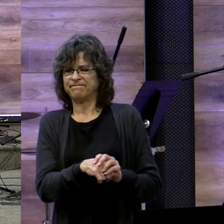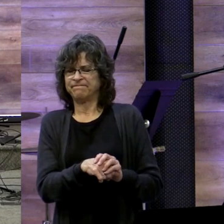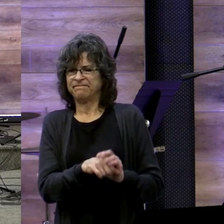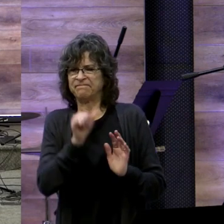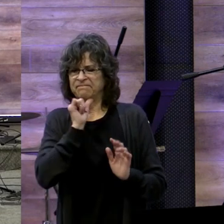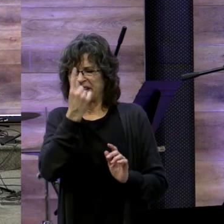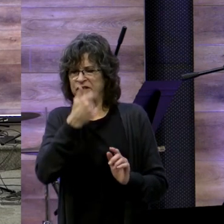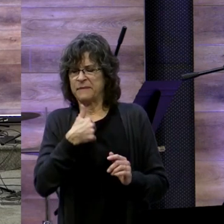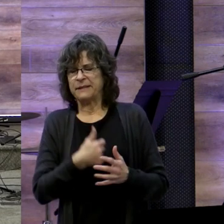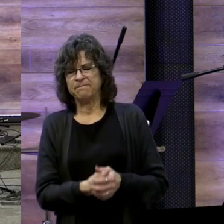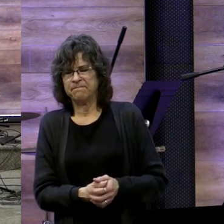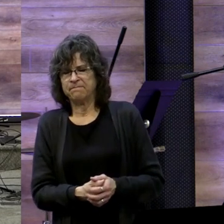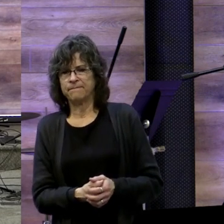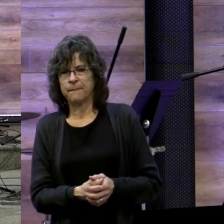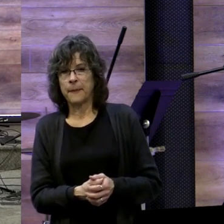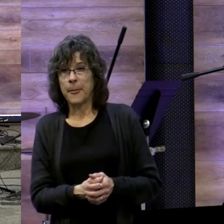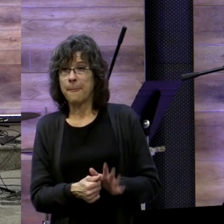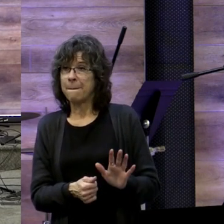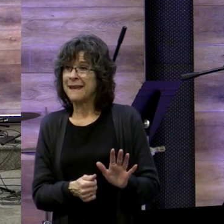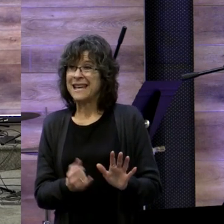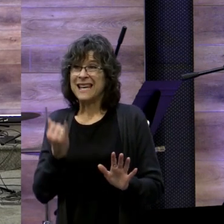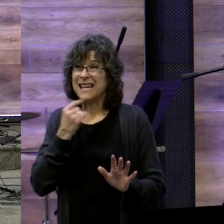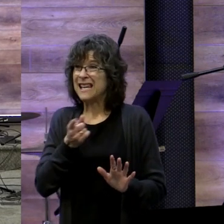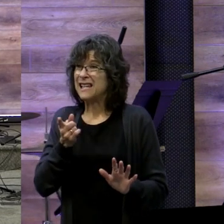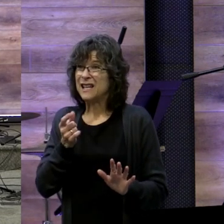Well, as clear as I can tell you, you have no hope.